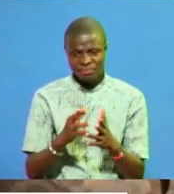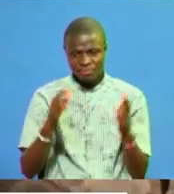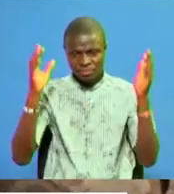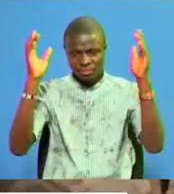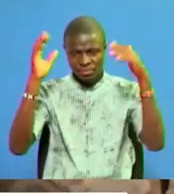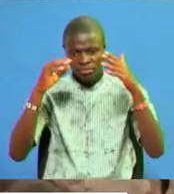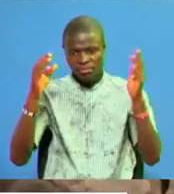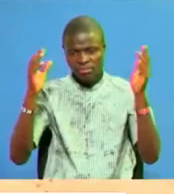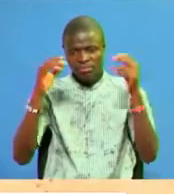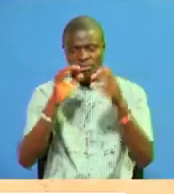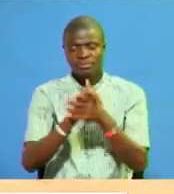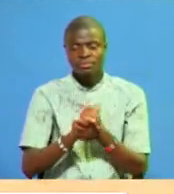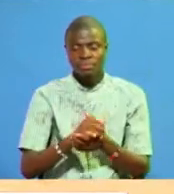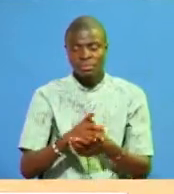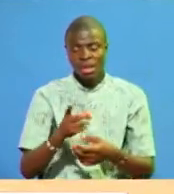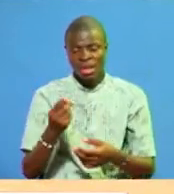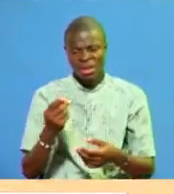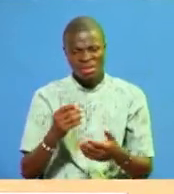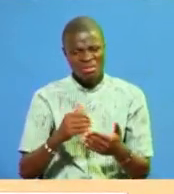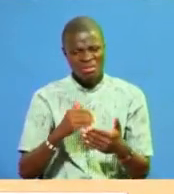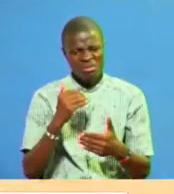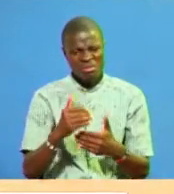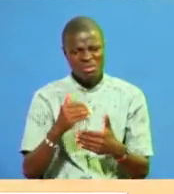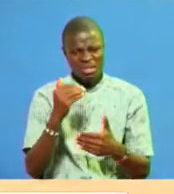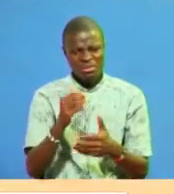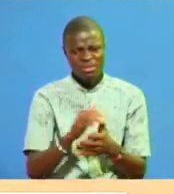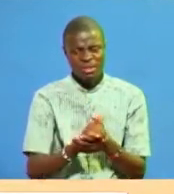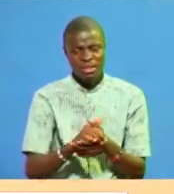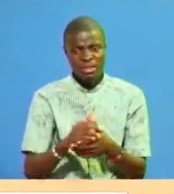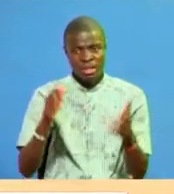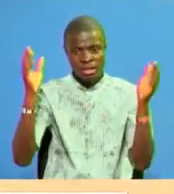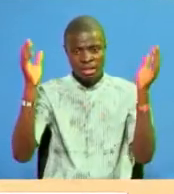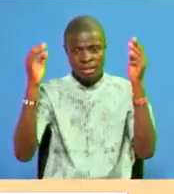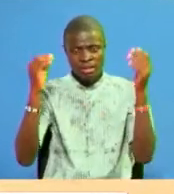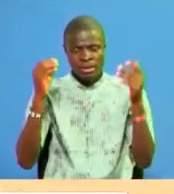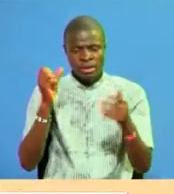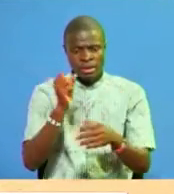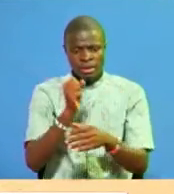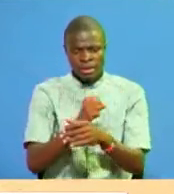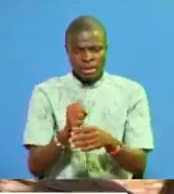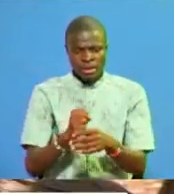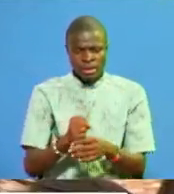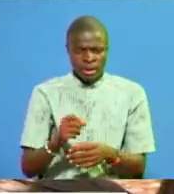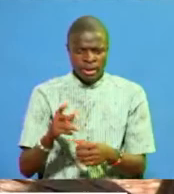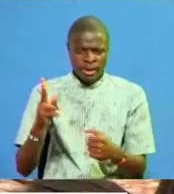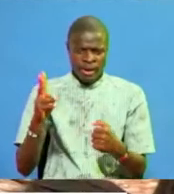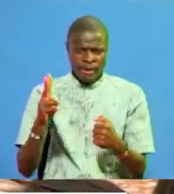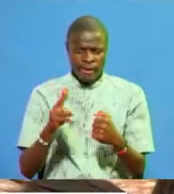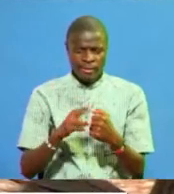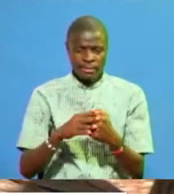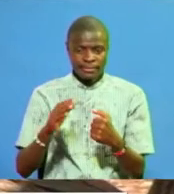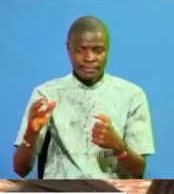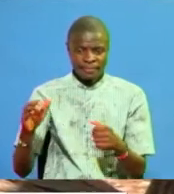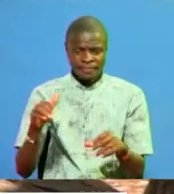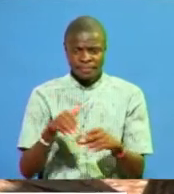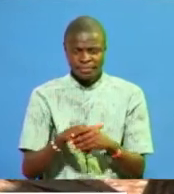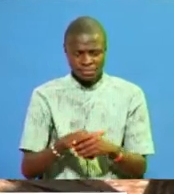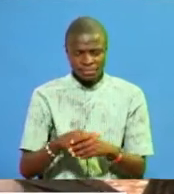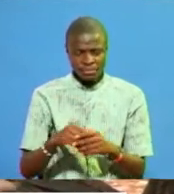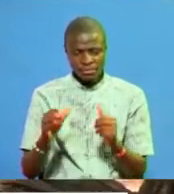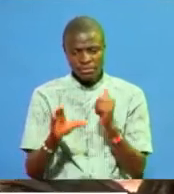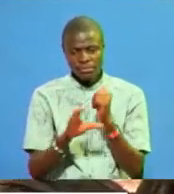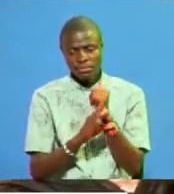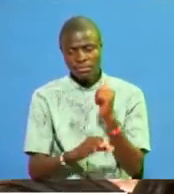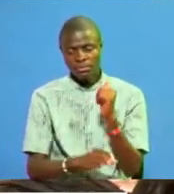previous consecutive failed rainfall seasons. Currently, 9 counties in the country are in the alarm drought phase, while 13 are in